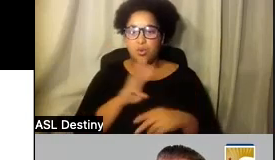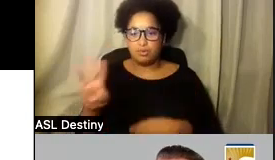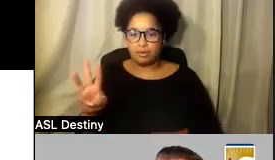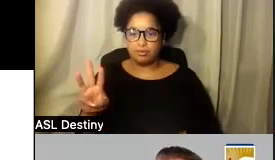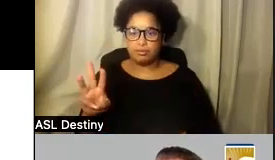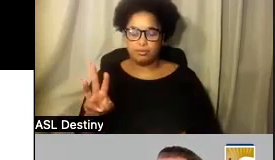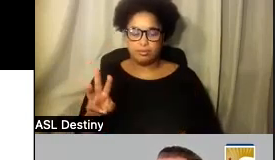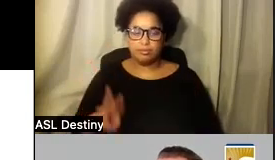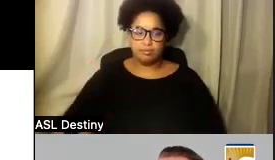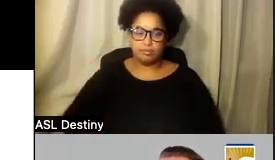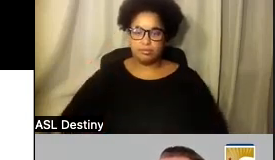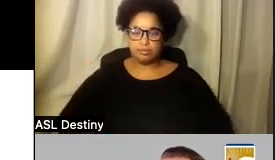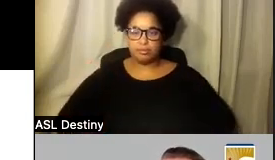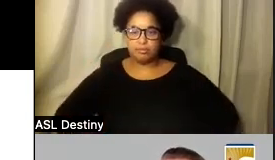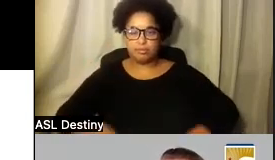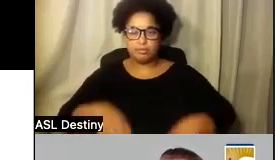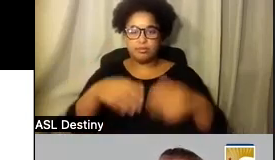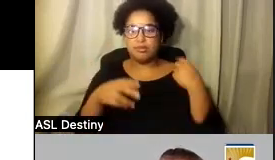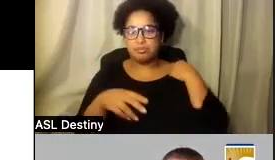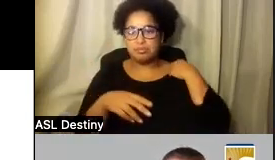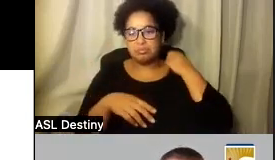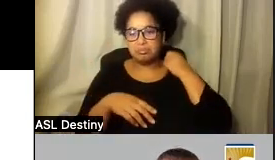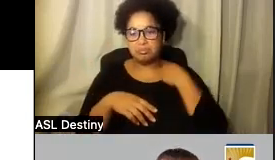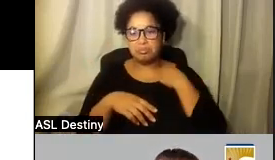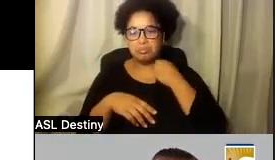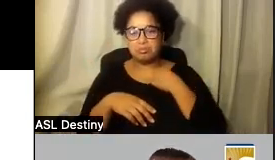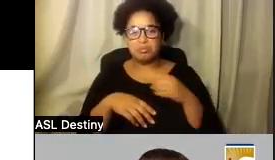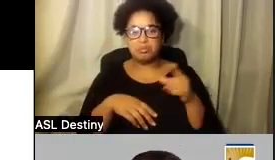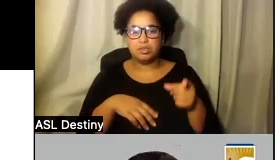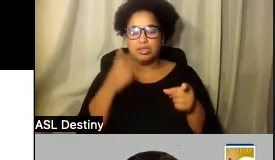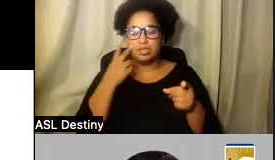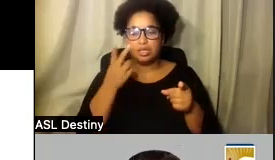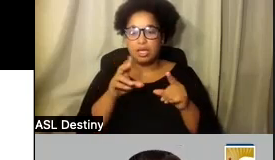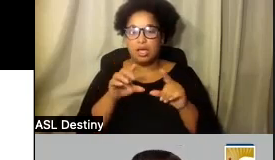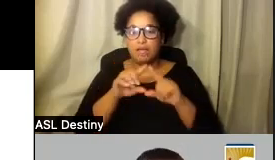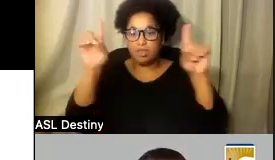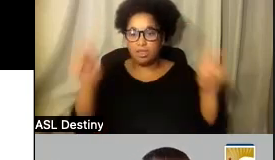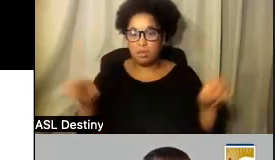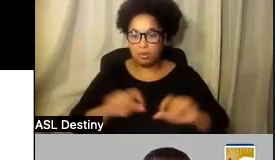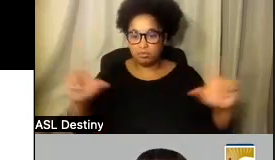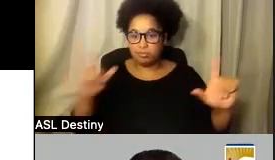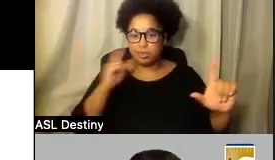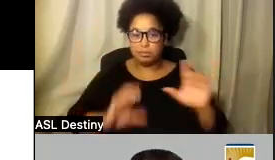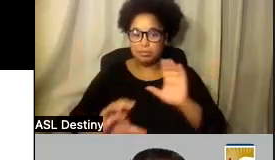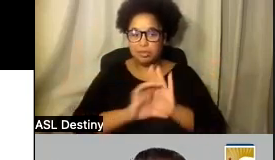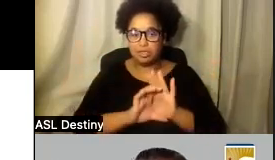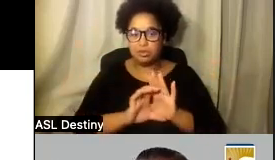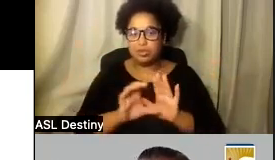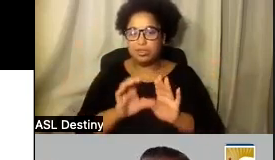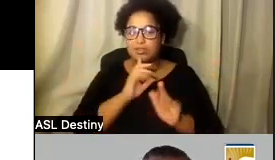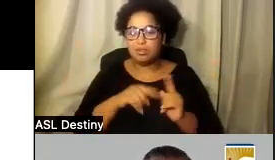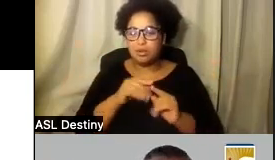bottom. You're going to want to, right in the middle of the page, you'll see a picture and something that says get email updates. I